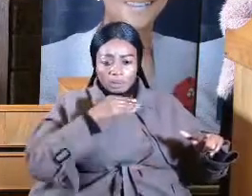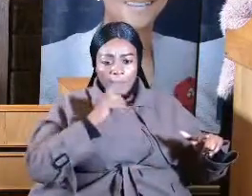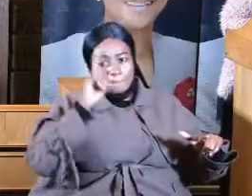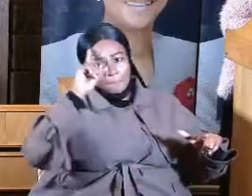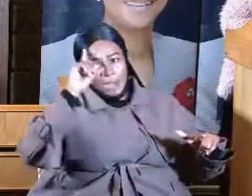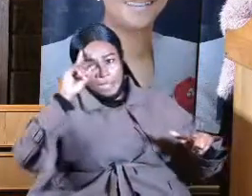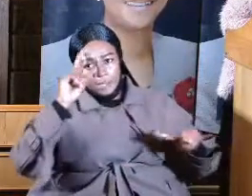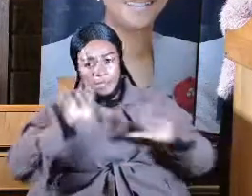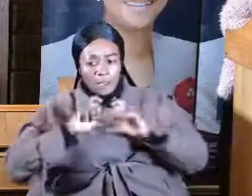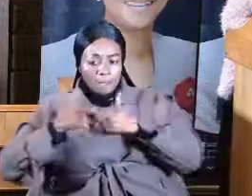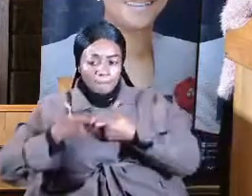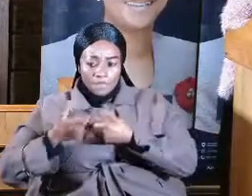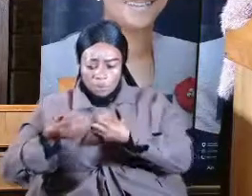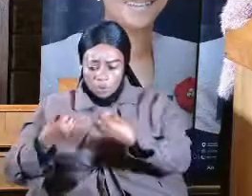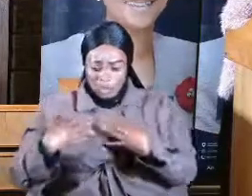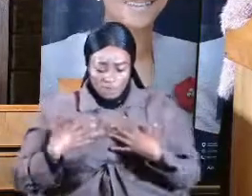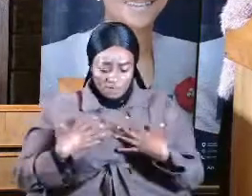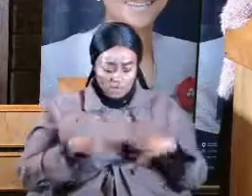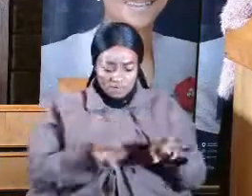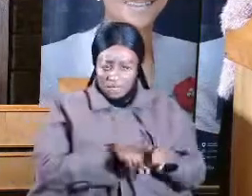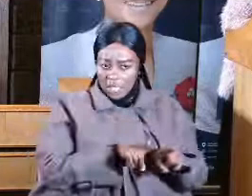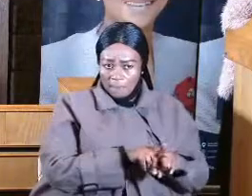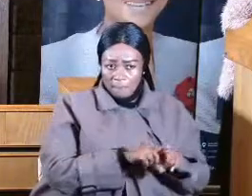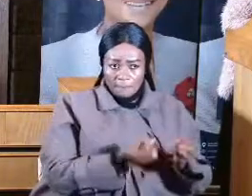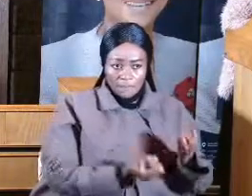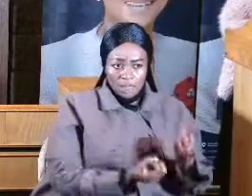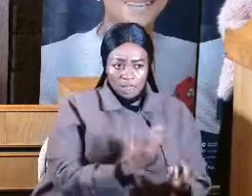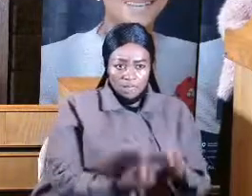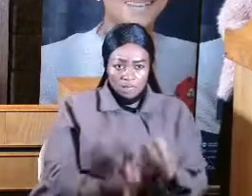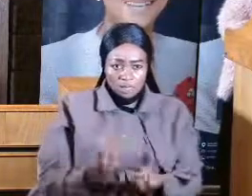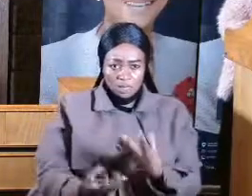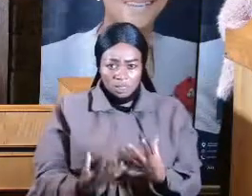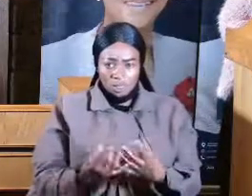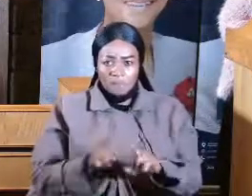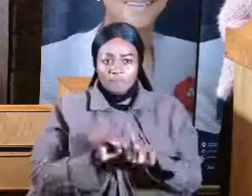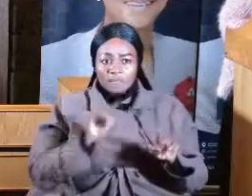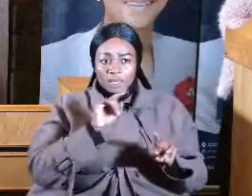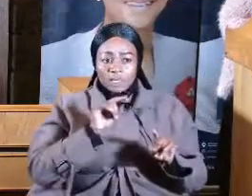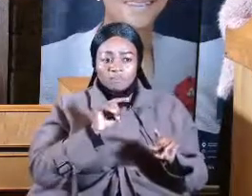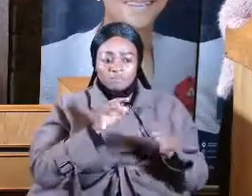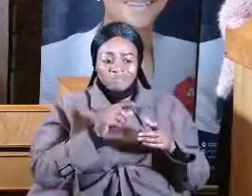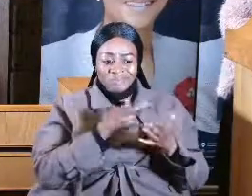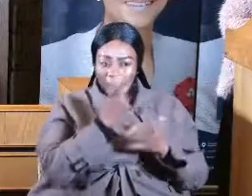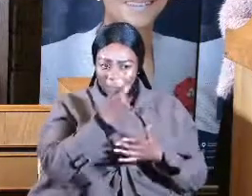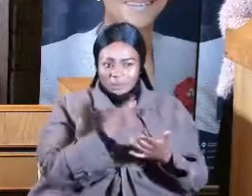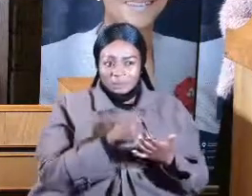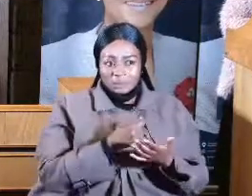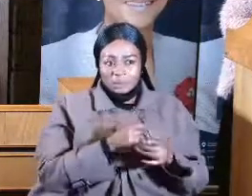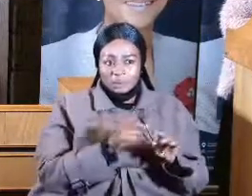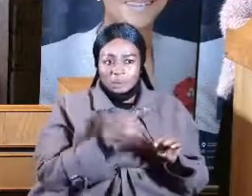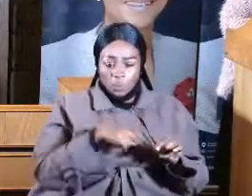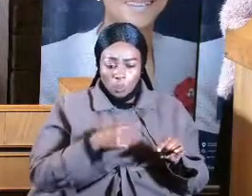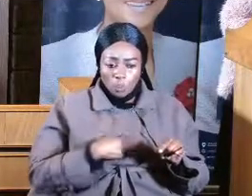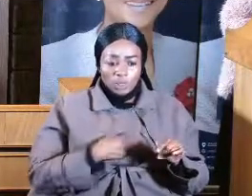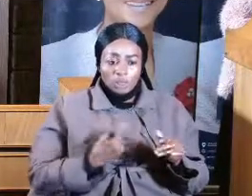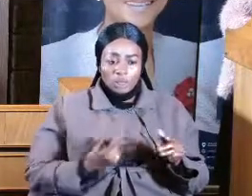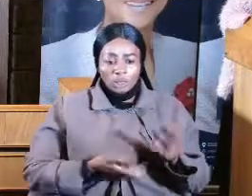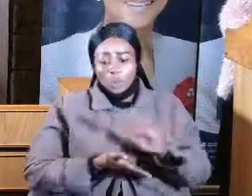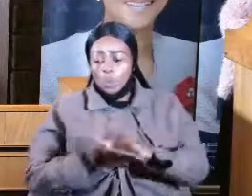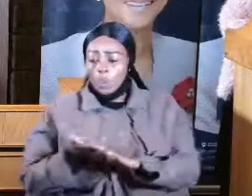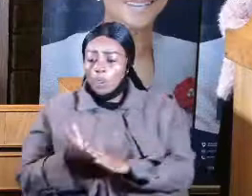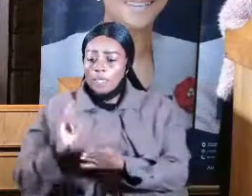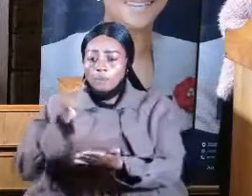black-owned company that provides such. We depend on them, and they determine the prices. When even you go there and